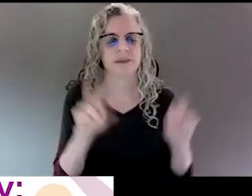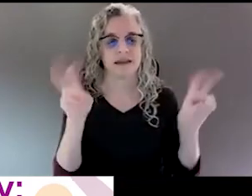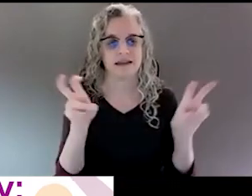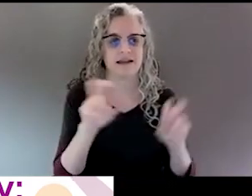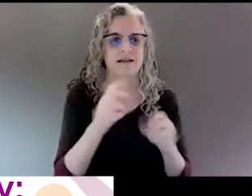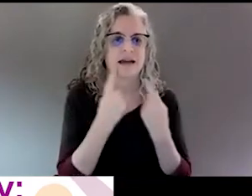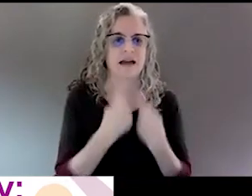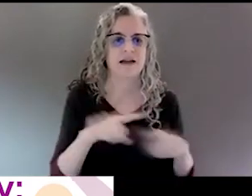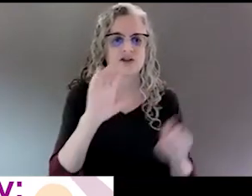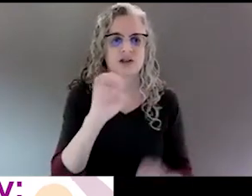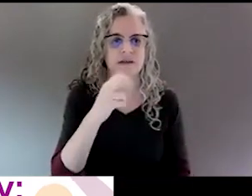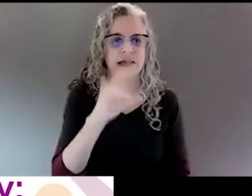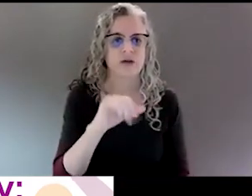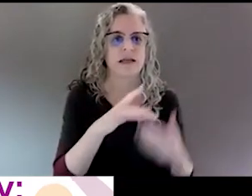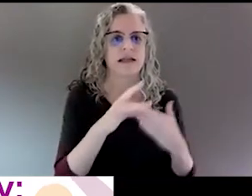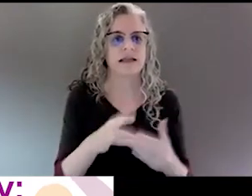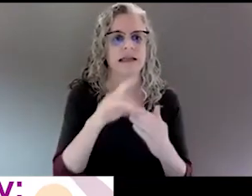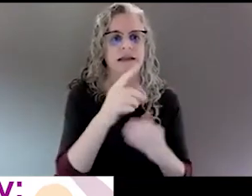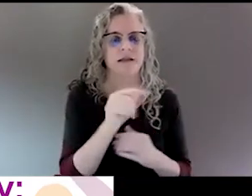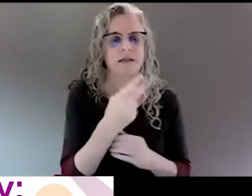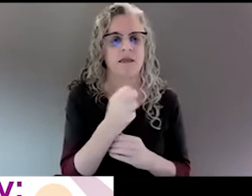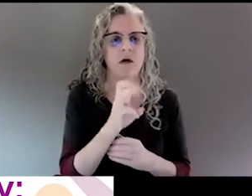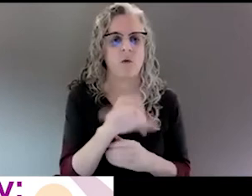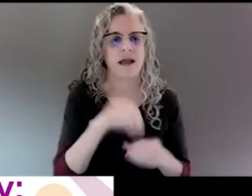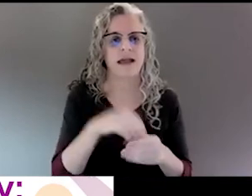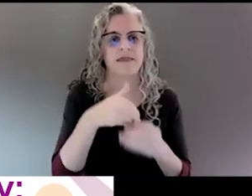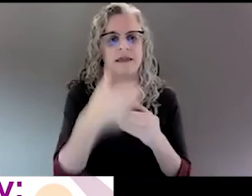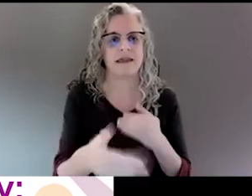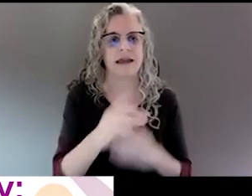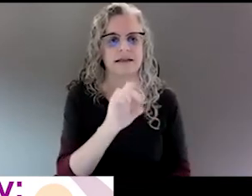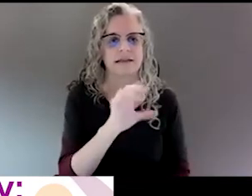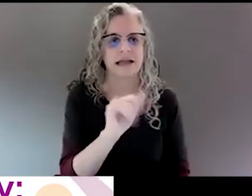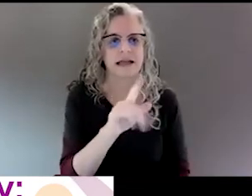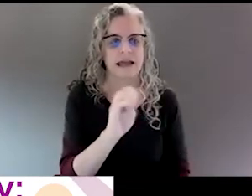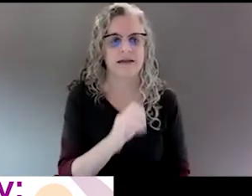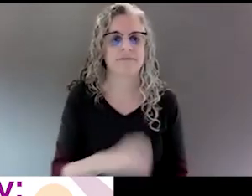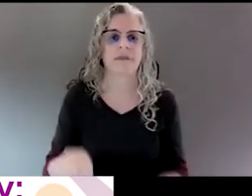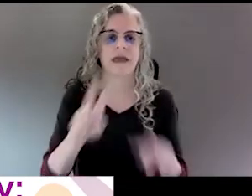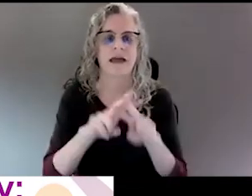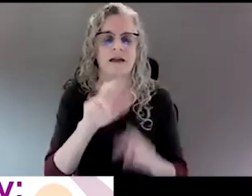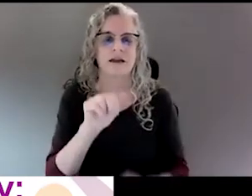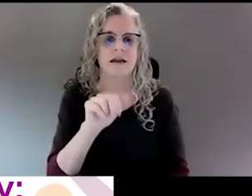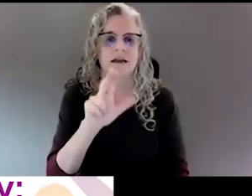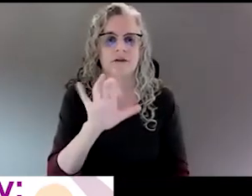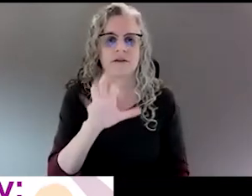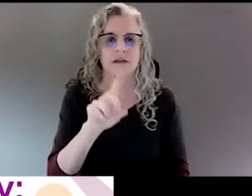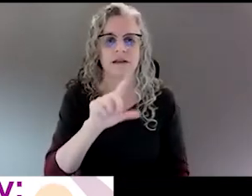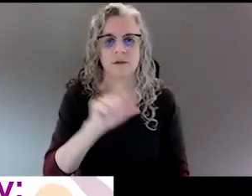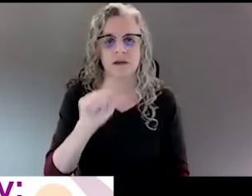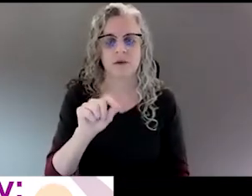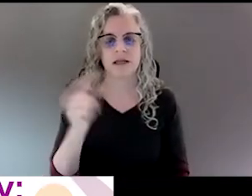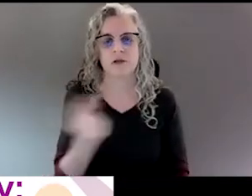way in the next decade. Hashtag AUCD2020 Tuesday Plenary, leading change to achieve